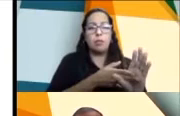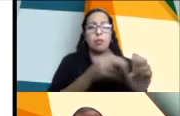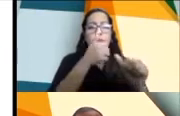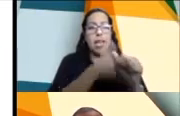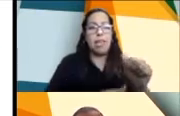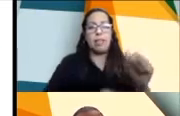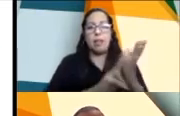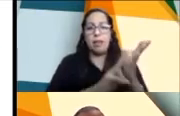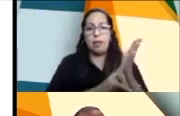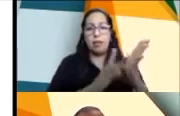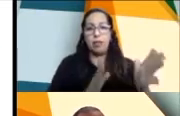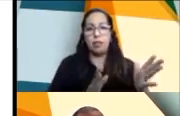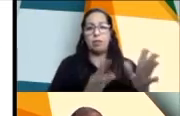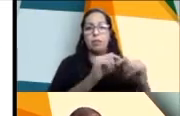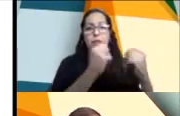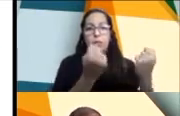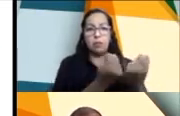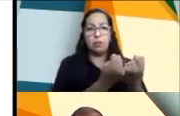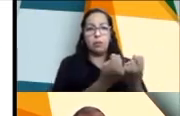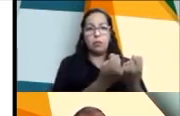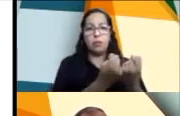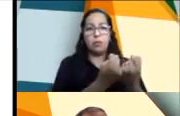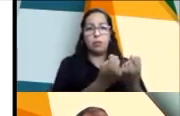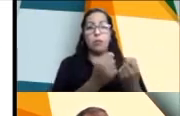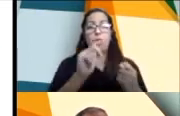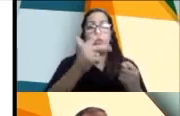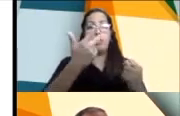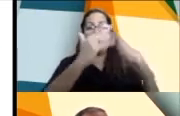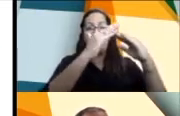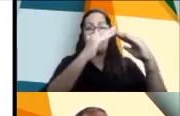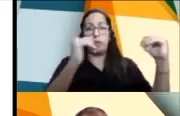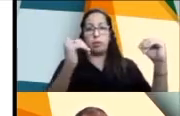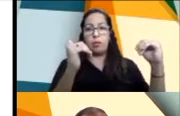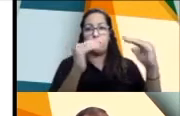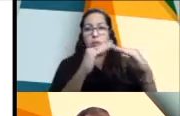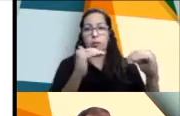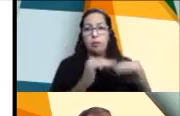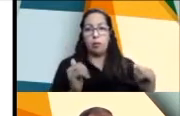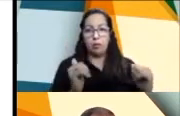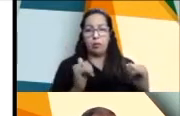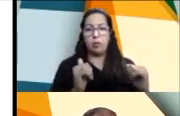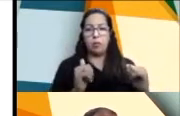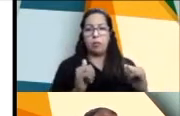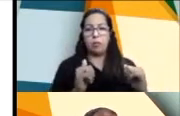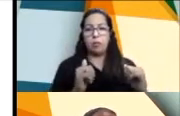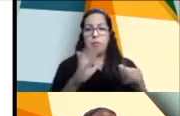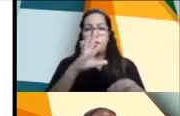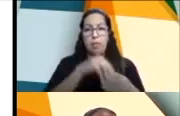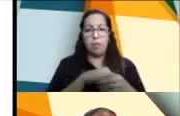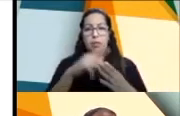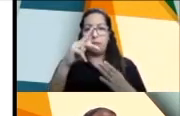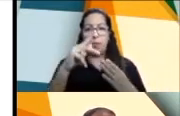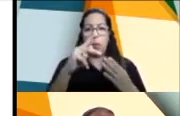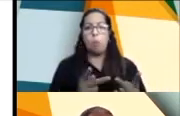subrecipients throughout all the three programs that are considered in this proposal. So